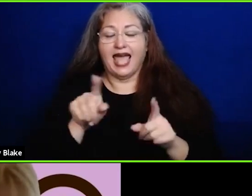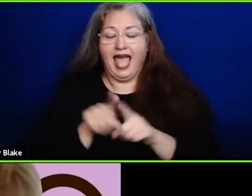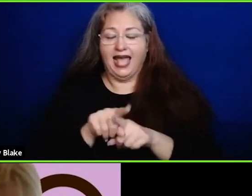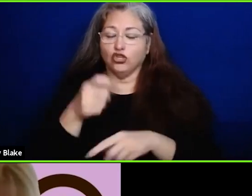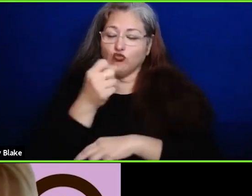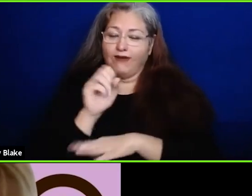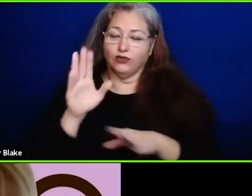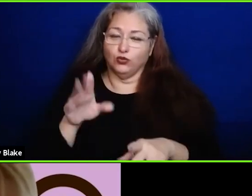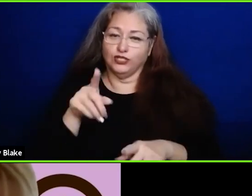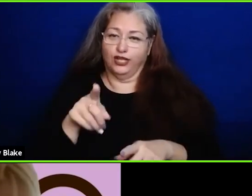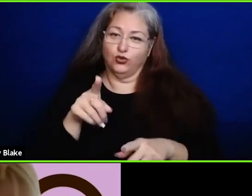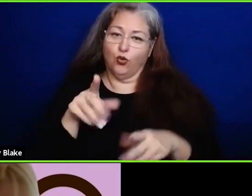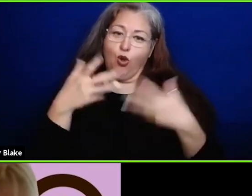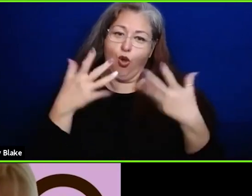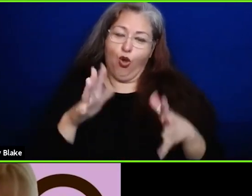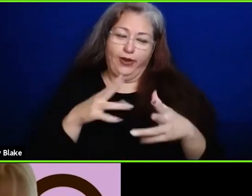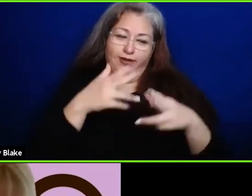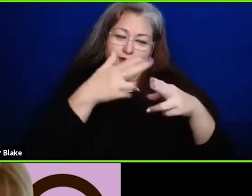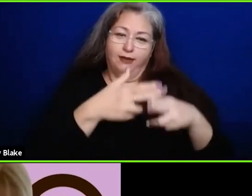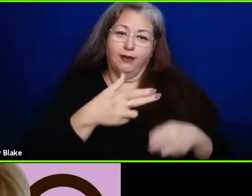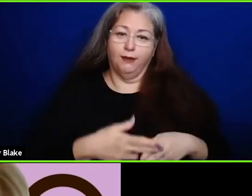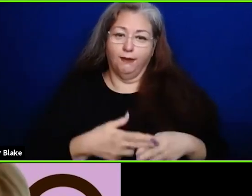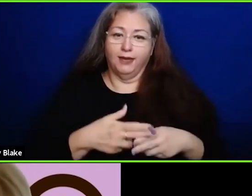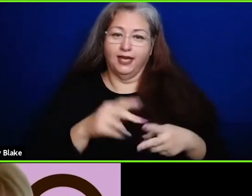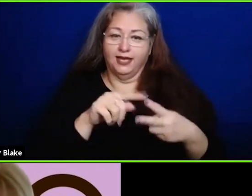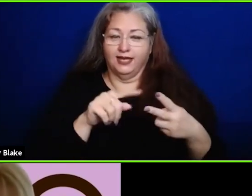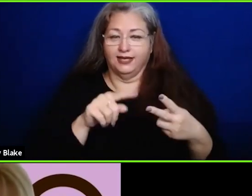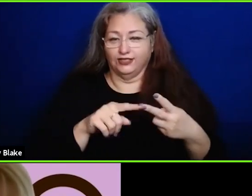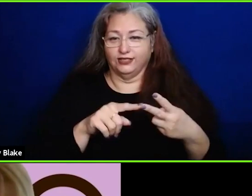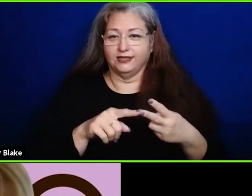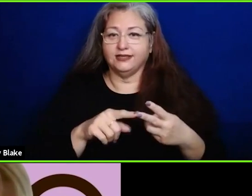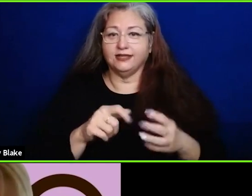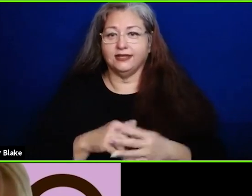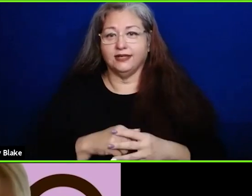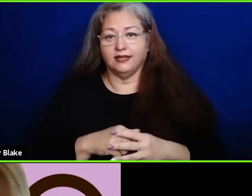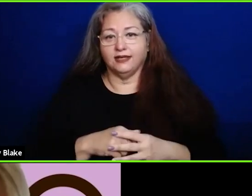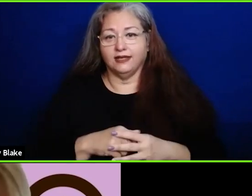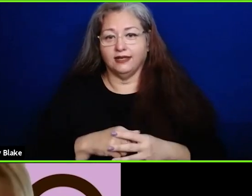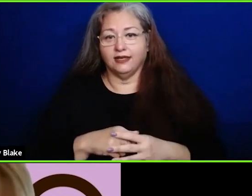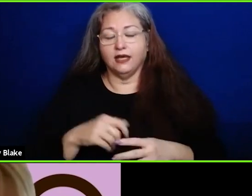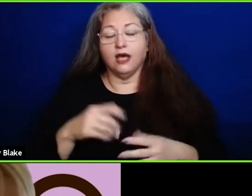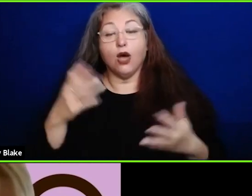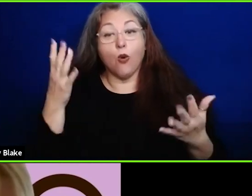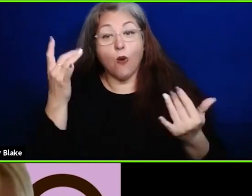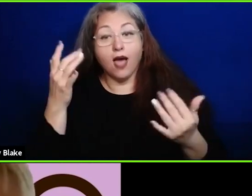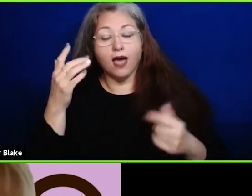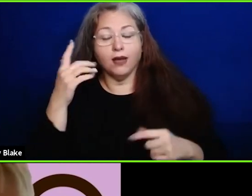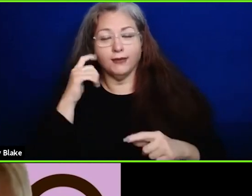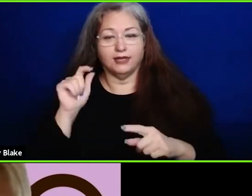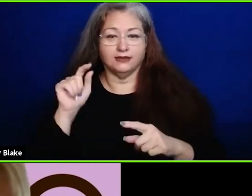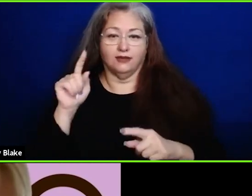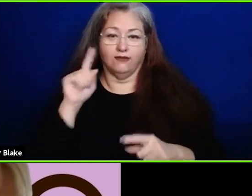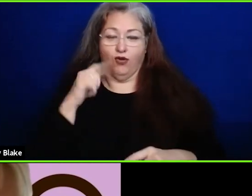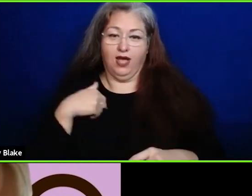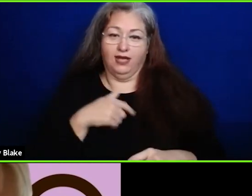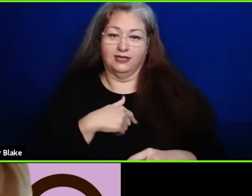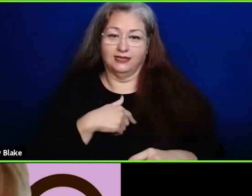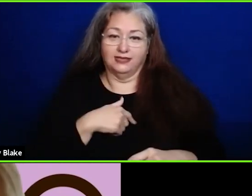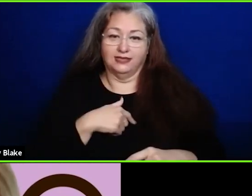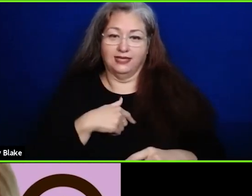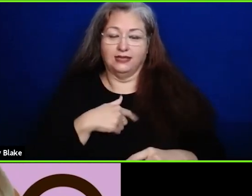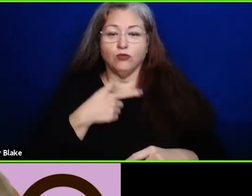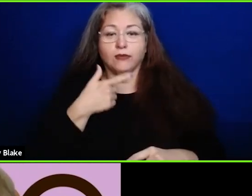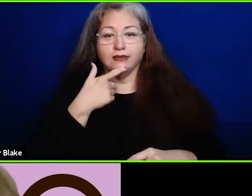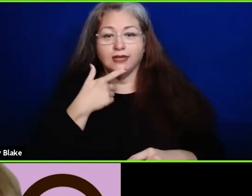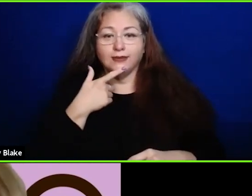you have already presented us, because for us who are lesbian